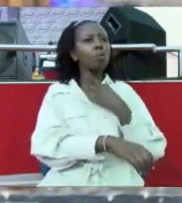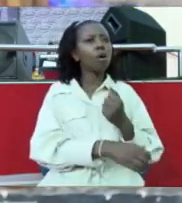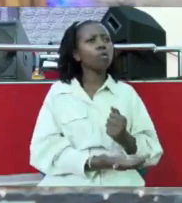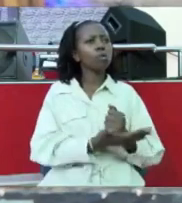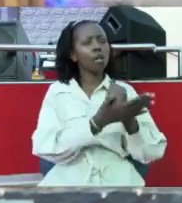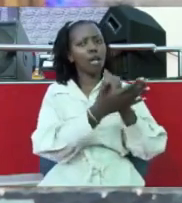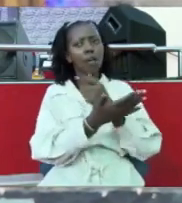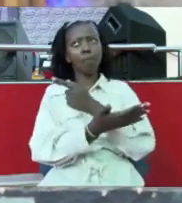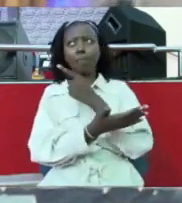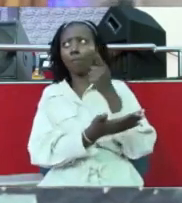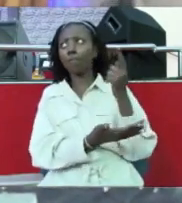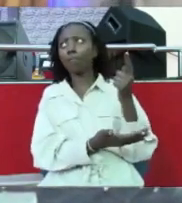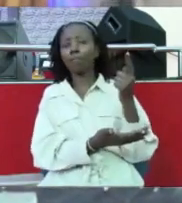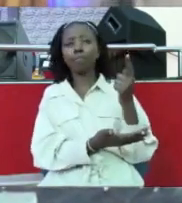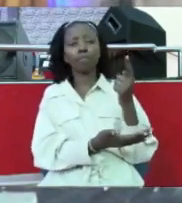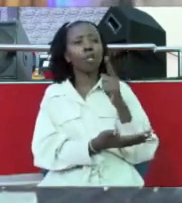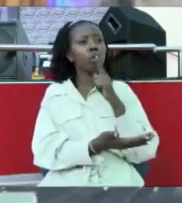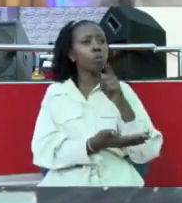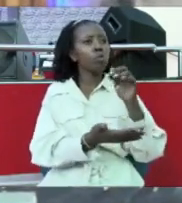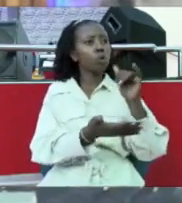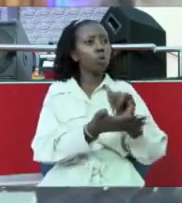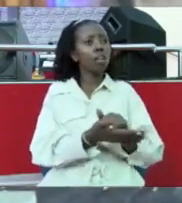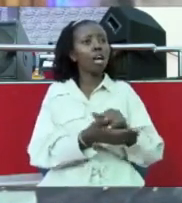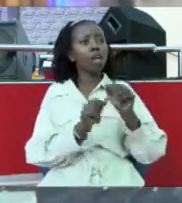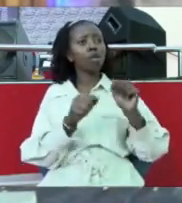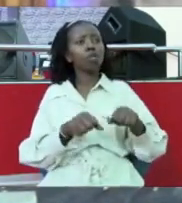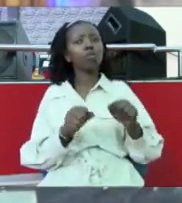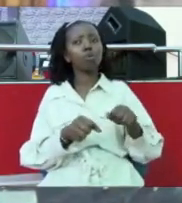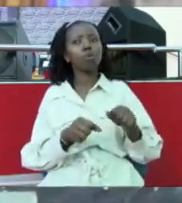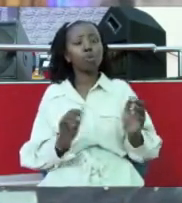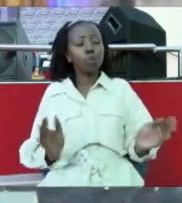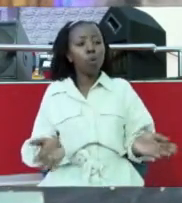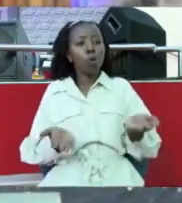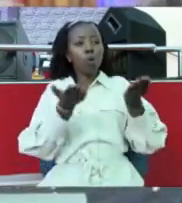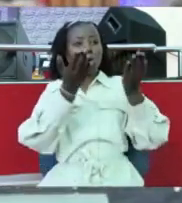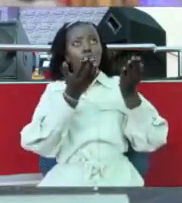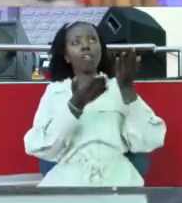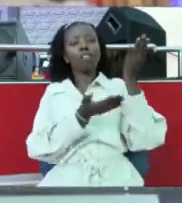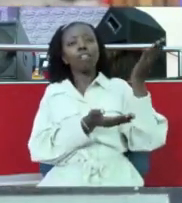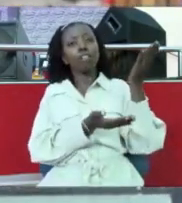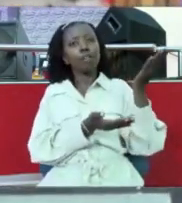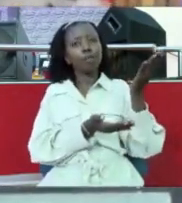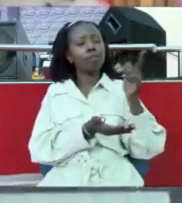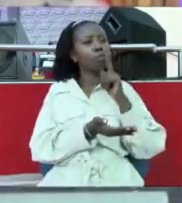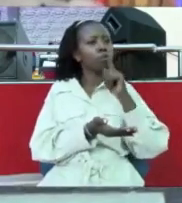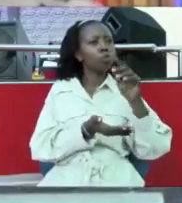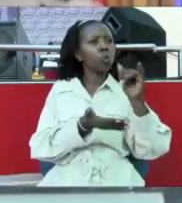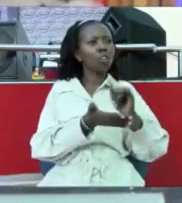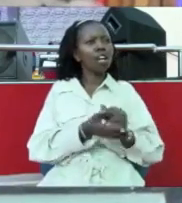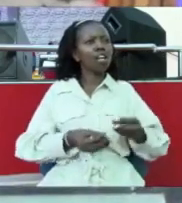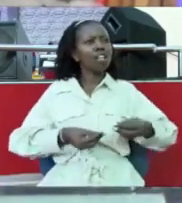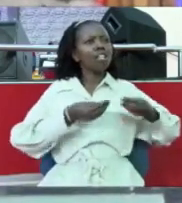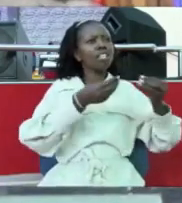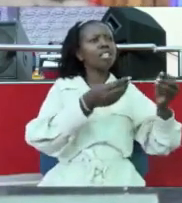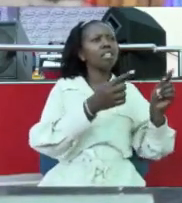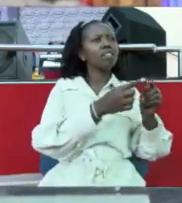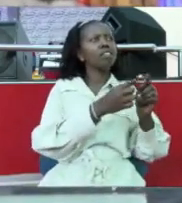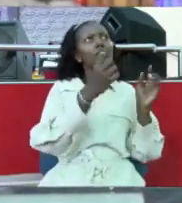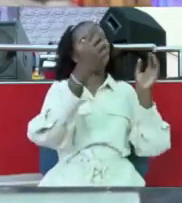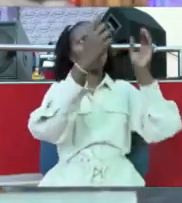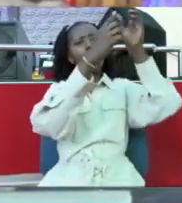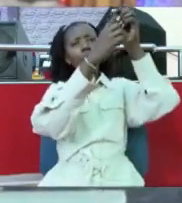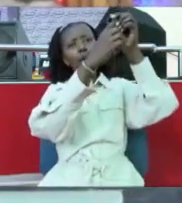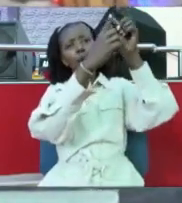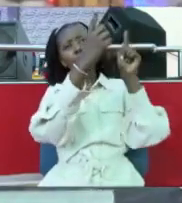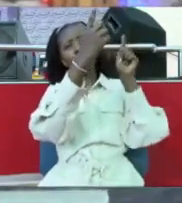them. So that he can exhort them. So that he can give them the purpose.